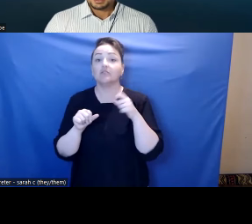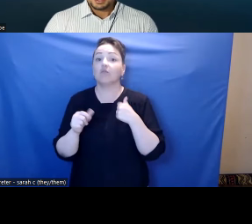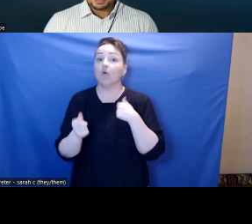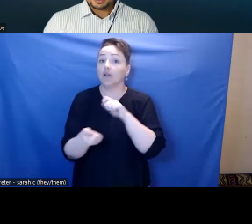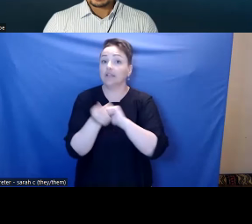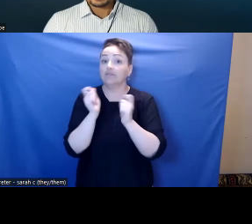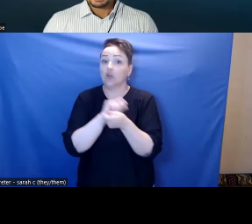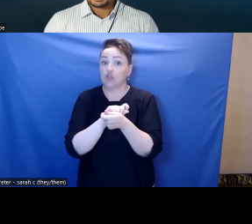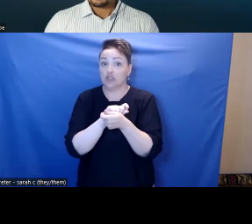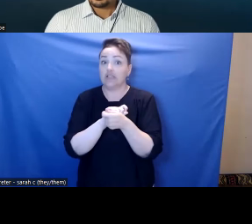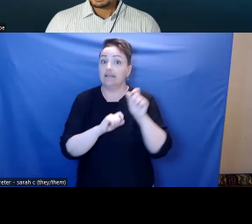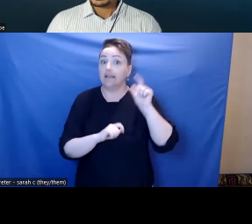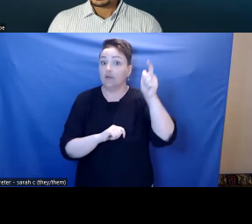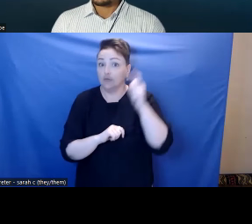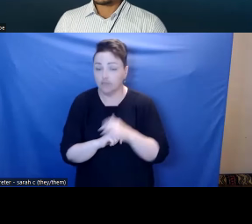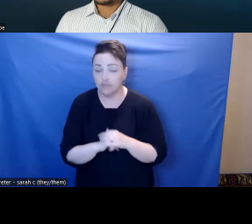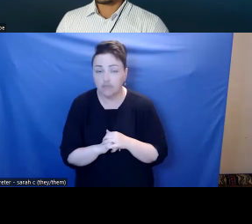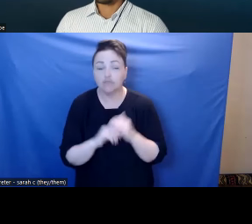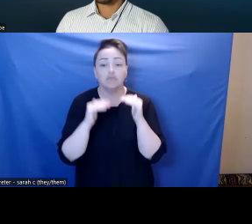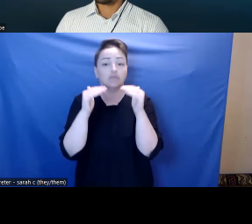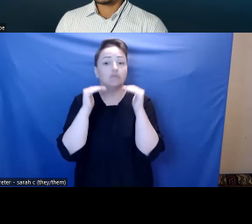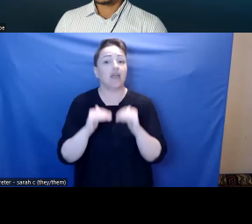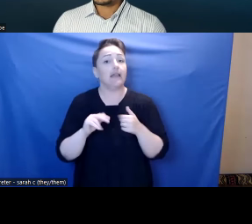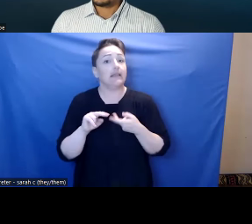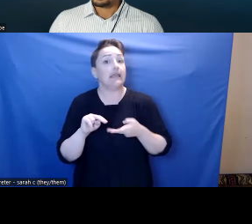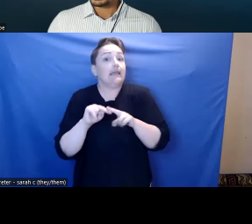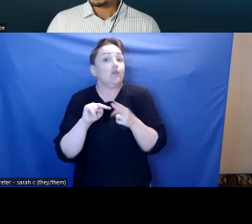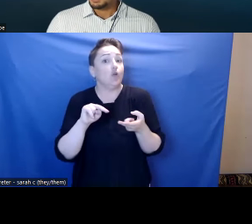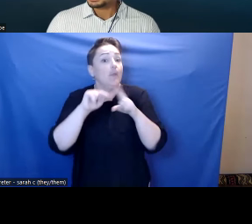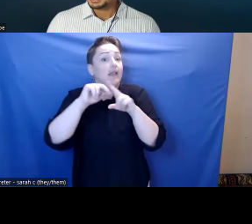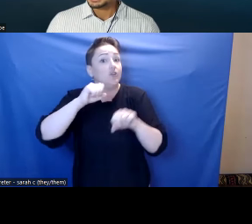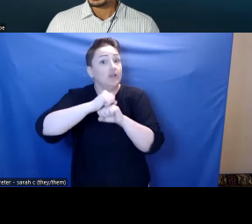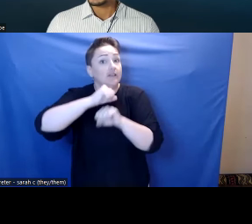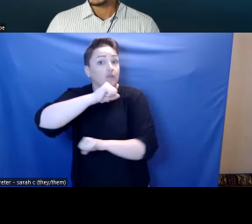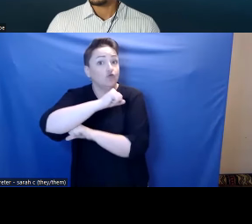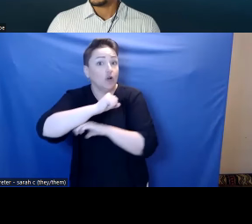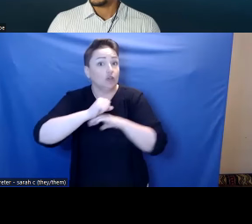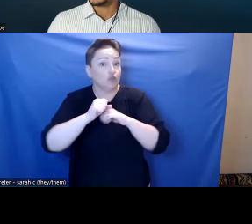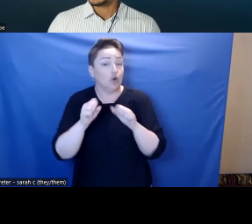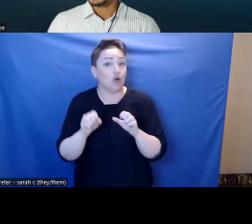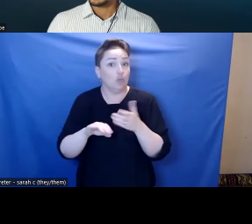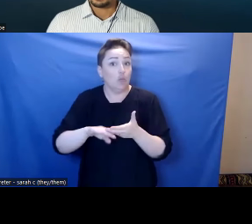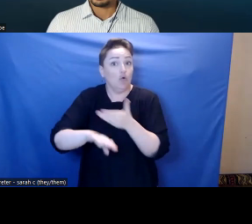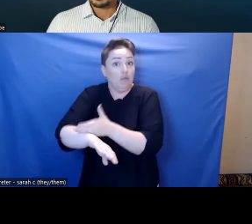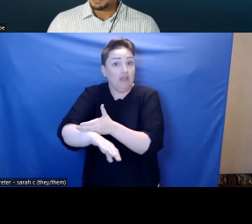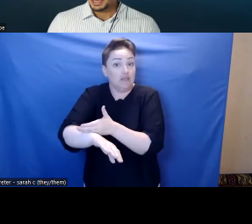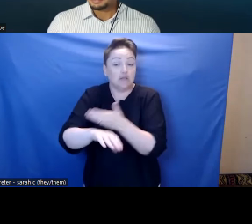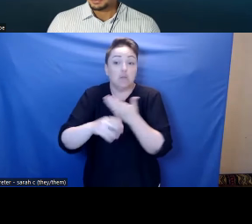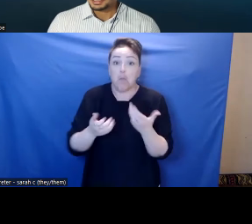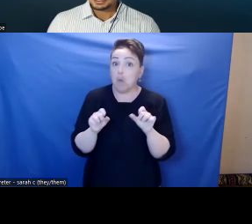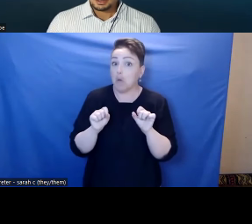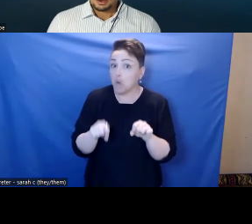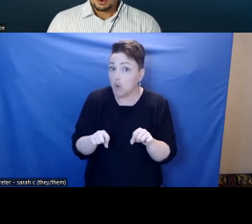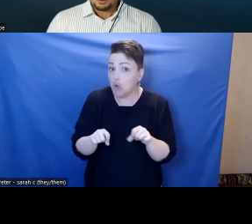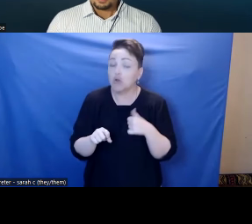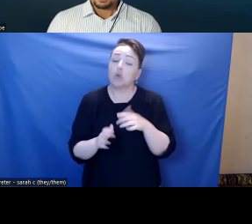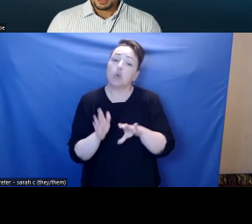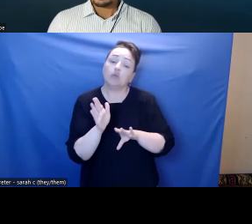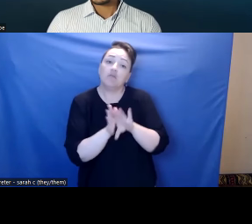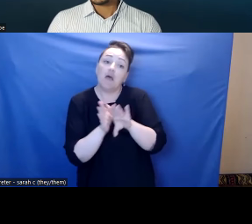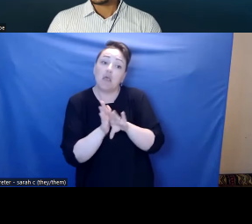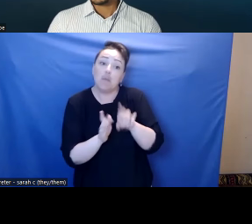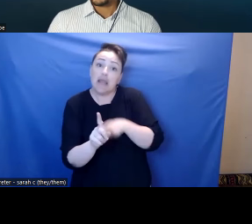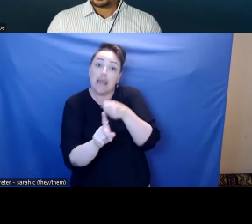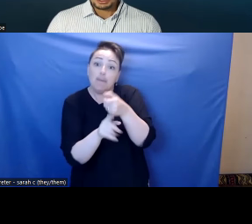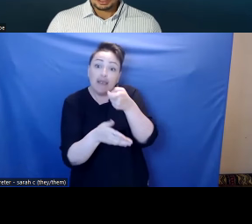sites? And can incremental infrastructure improvements to support smaller sites be achieved through things such as development impact fees? Or